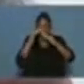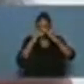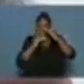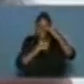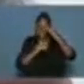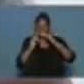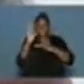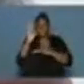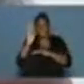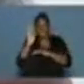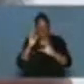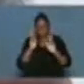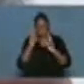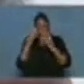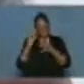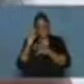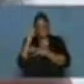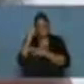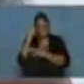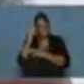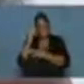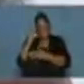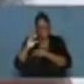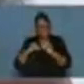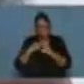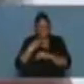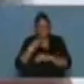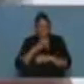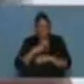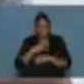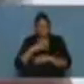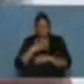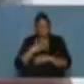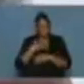itself. And we feel as if we're on target to field a very, very